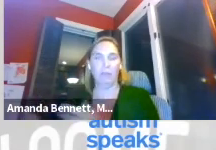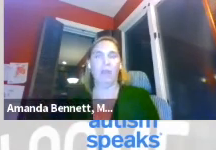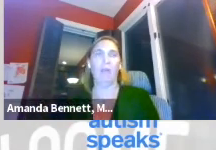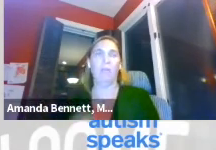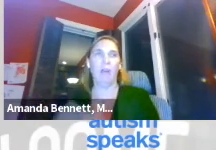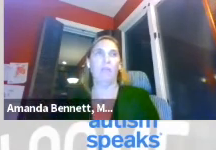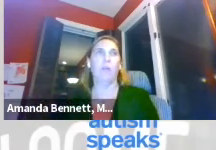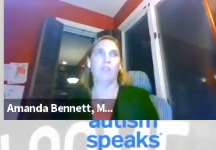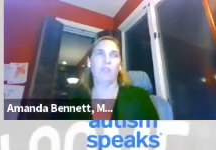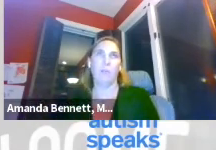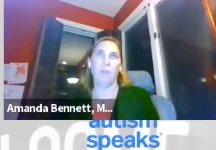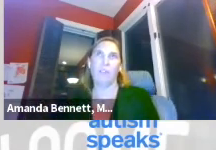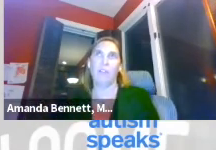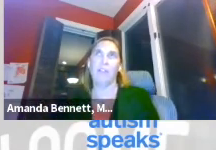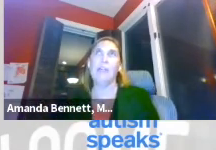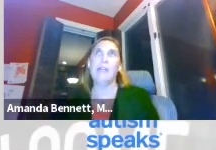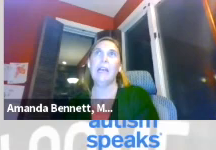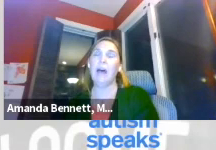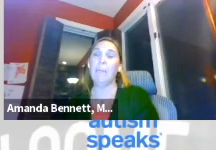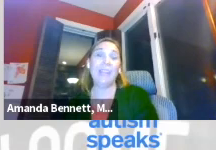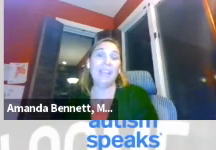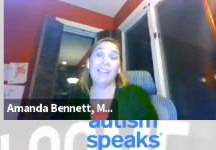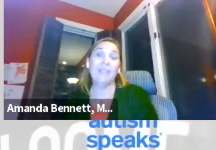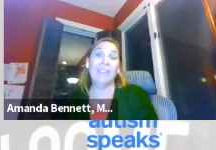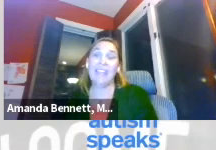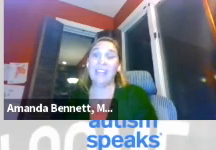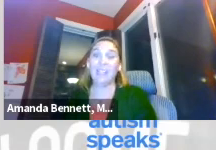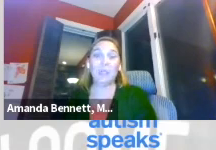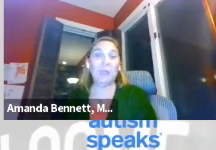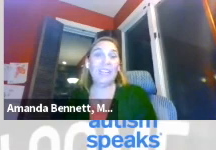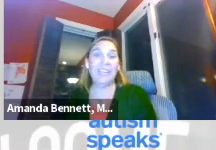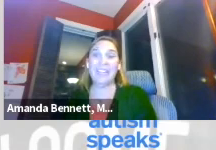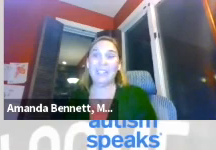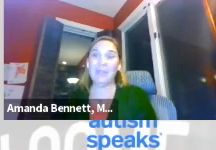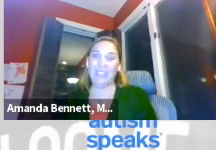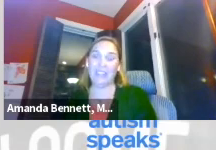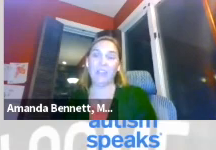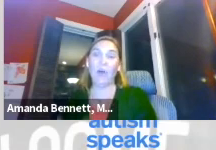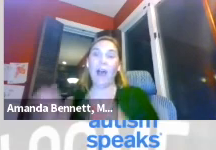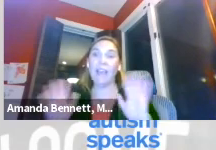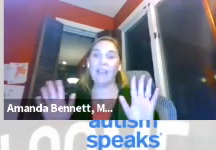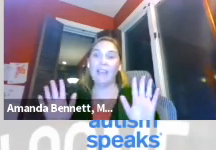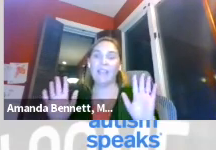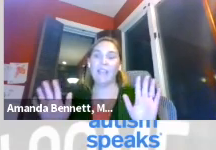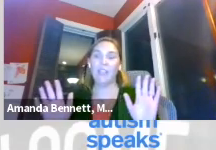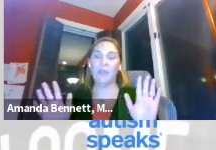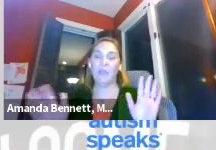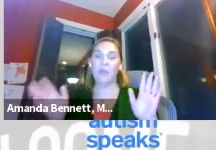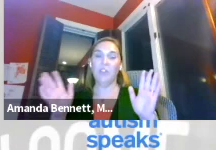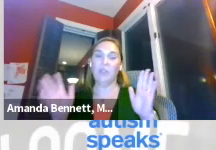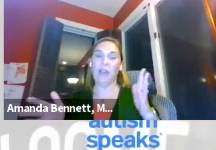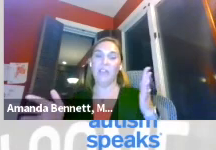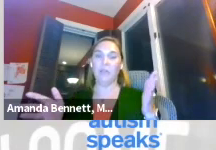about other parts of ourselves. It's a tricky situation. So I tend